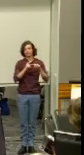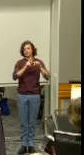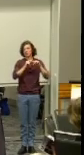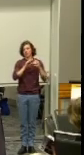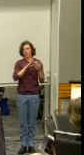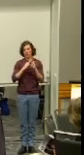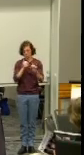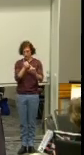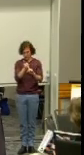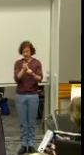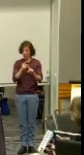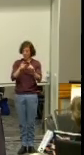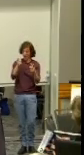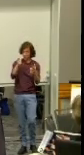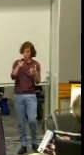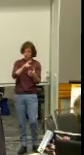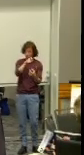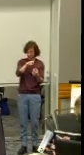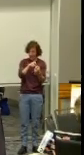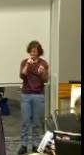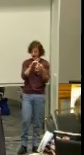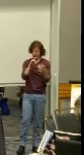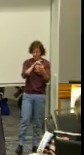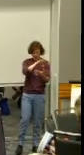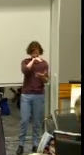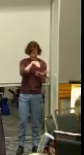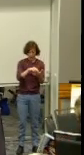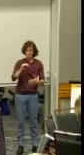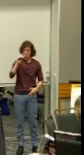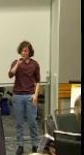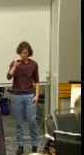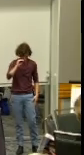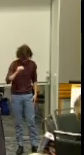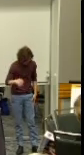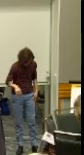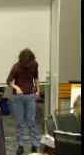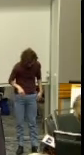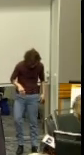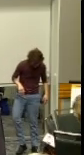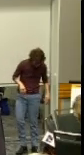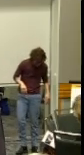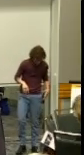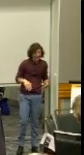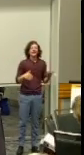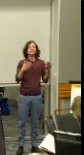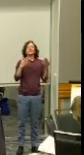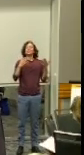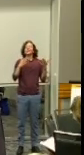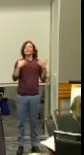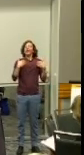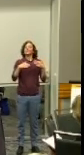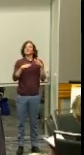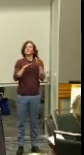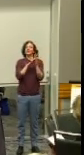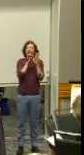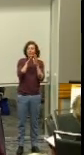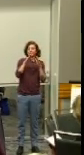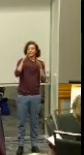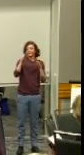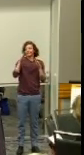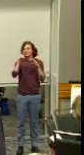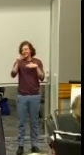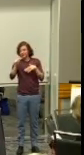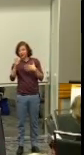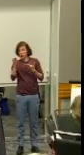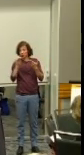since you're referencing Central Oregon, so there are developmental disability services that we can